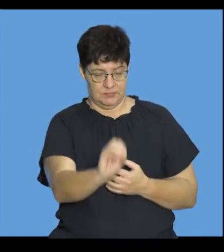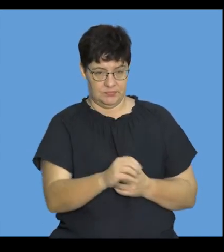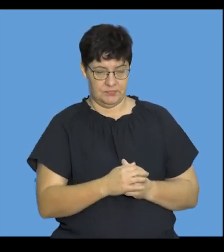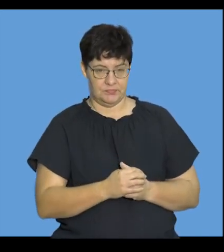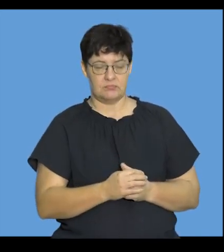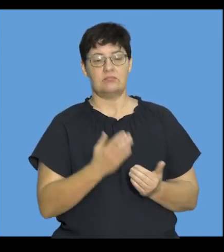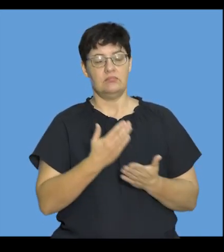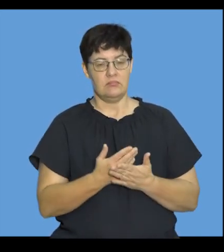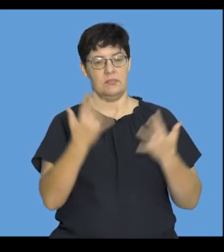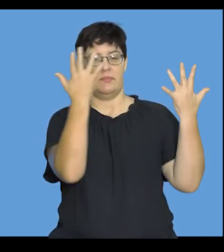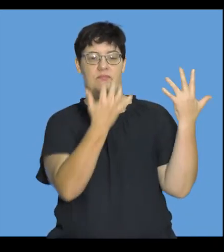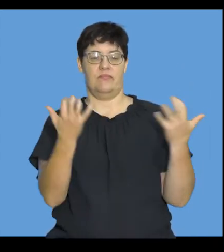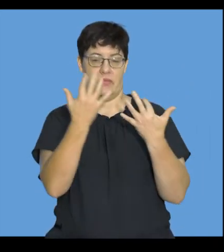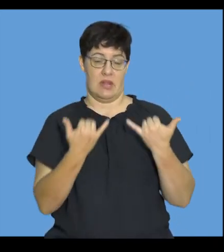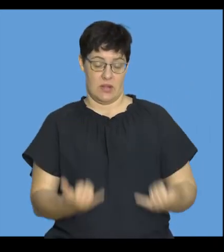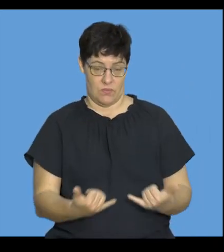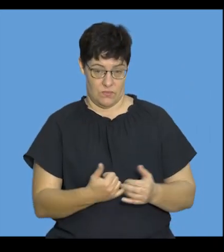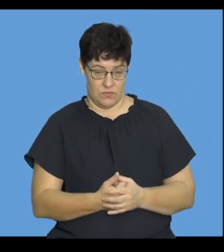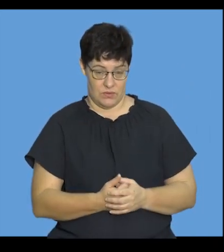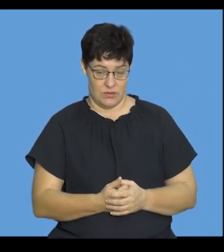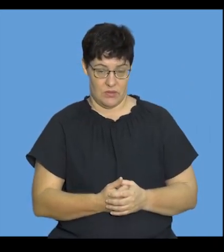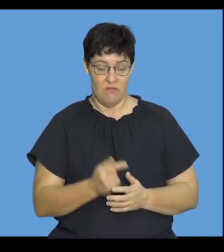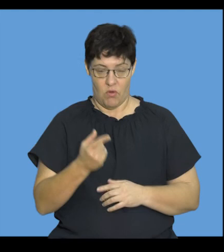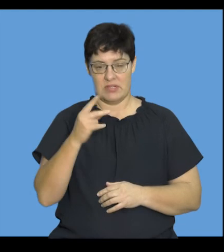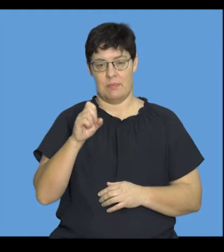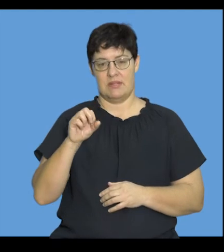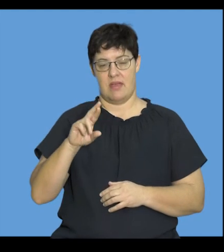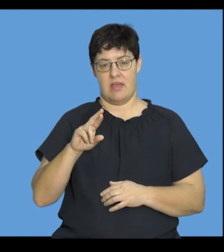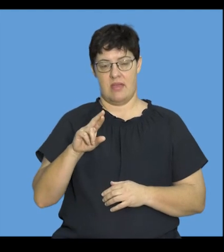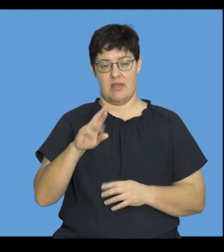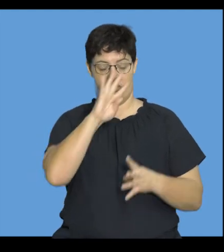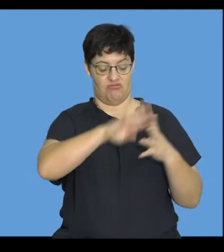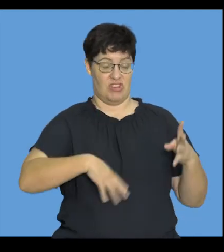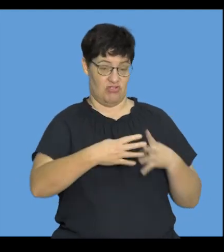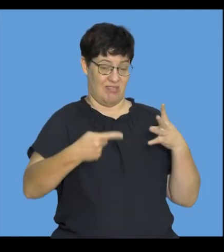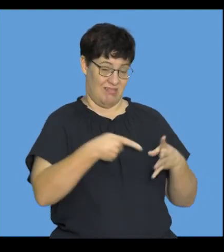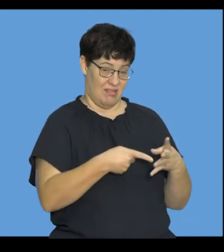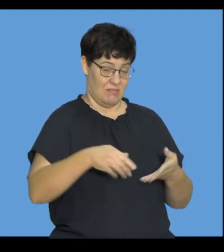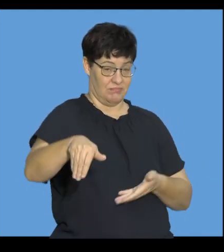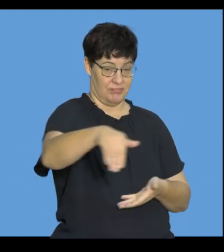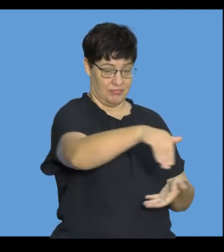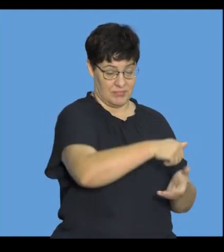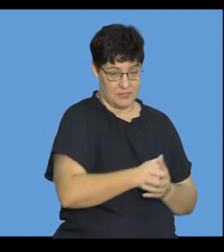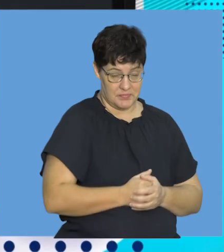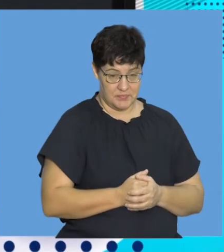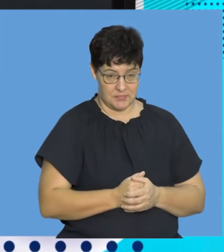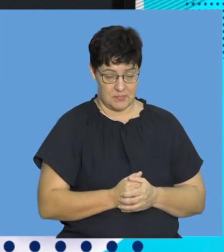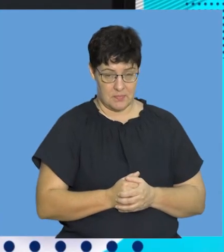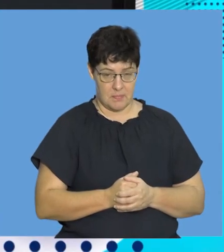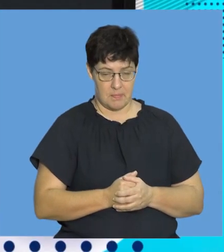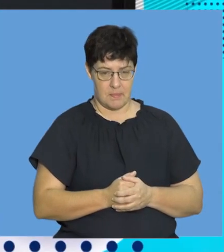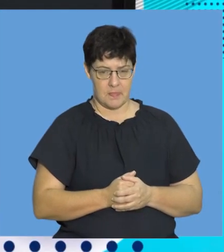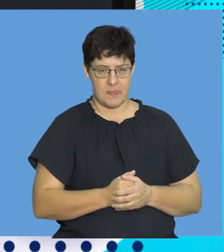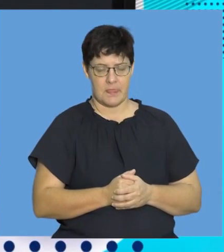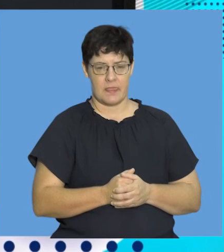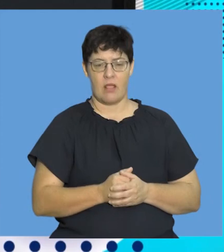our actual calculation for our debtors collection schedule. Let's start. Remember we said, look